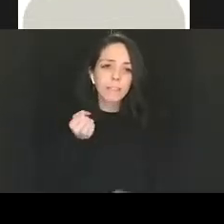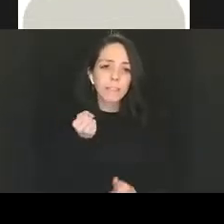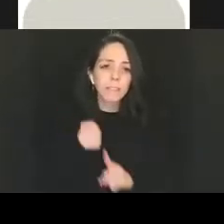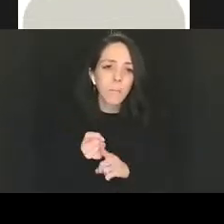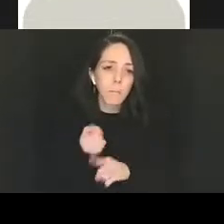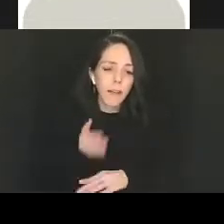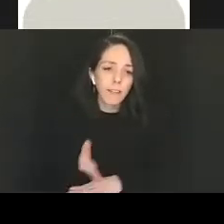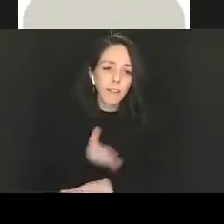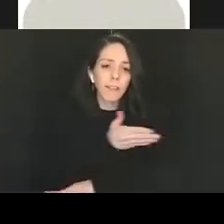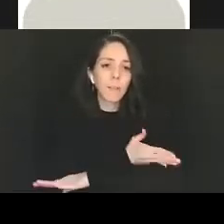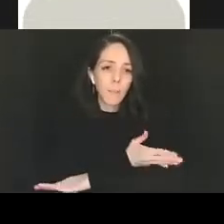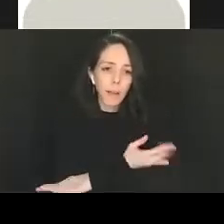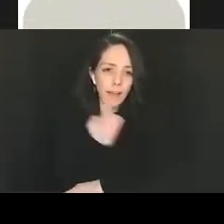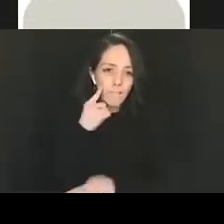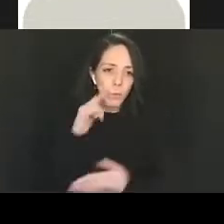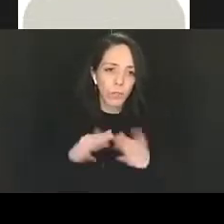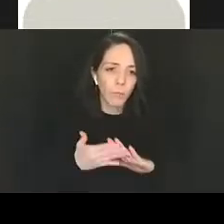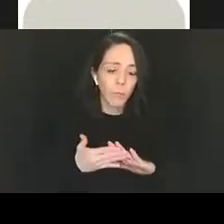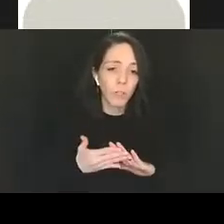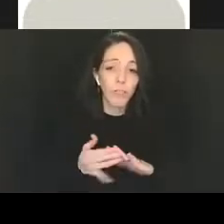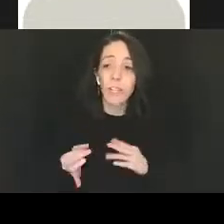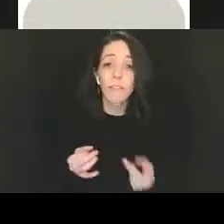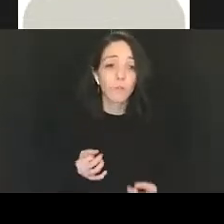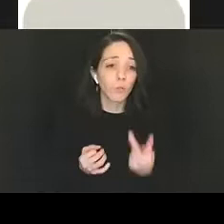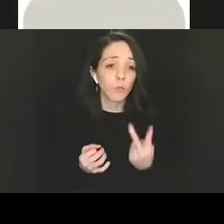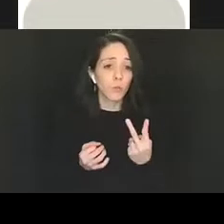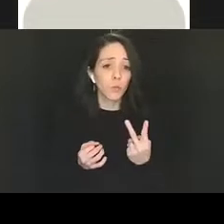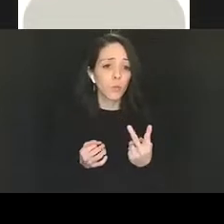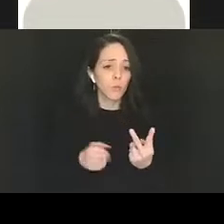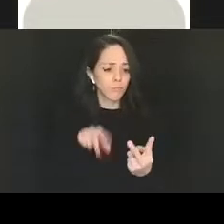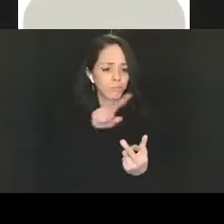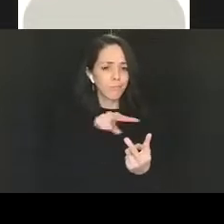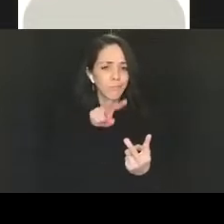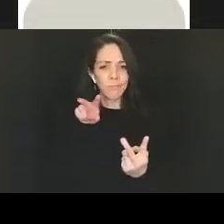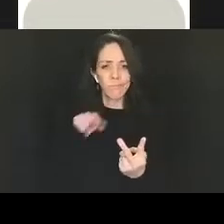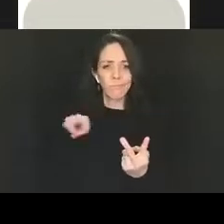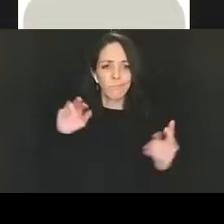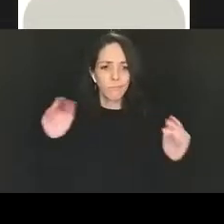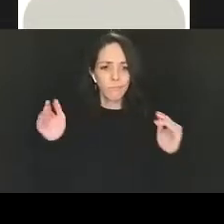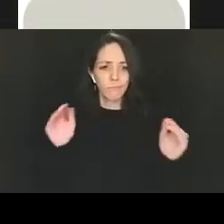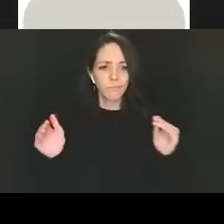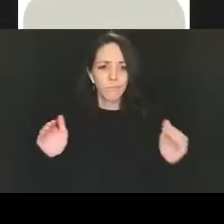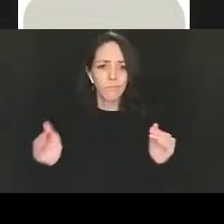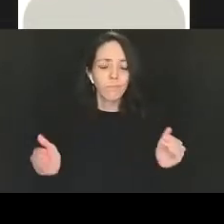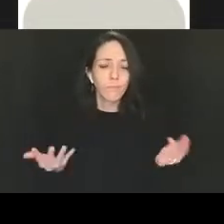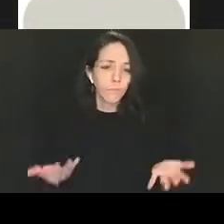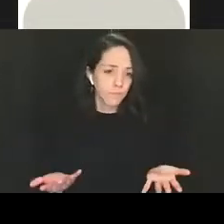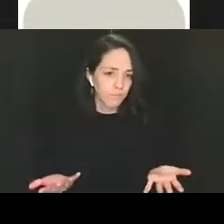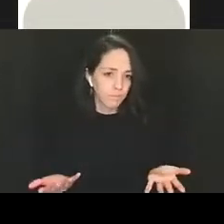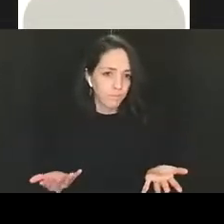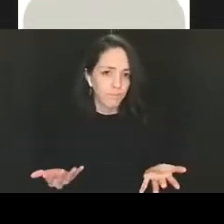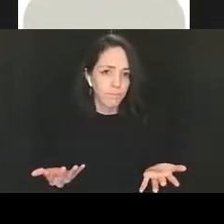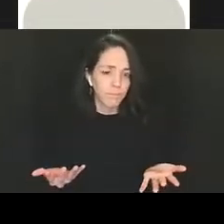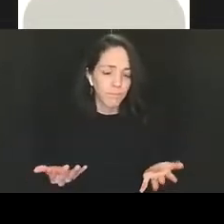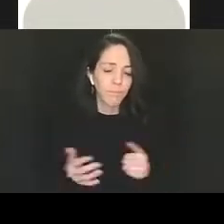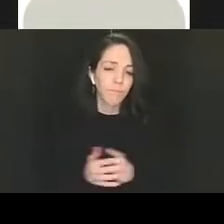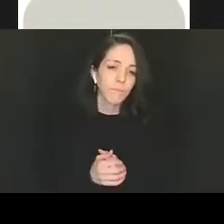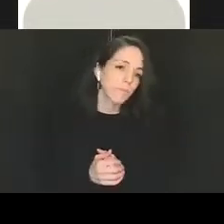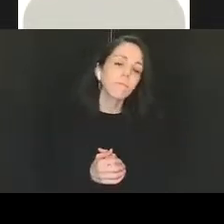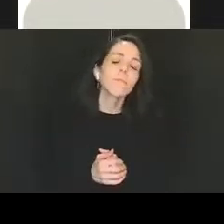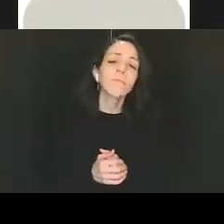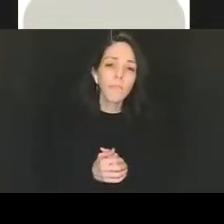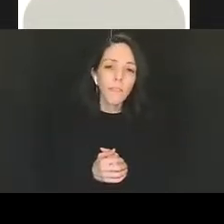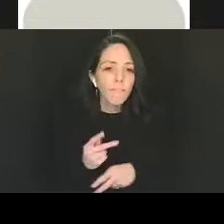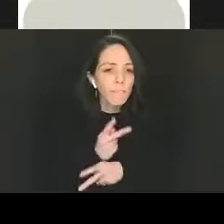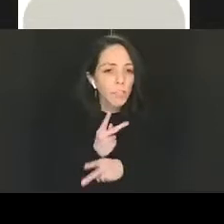are yielding the same, not to pit one over the other, but I think there's a way to balance